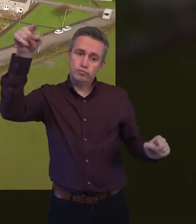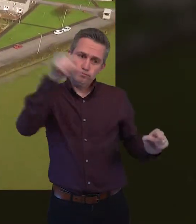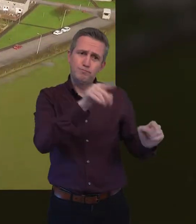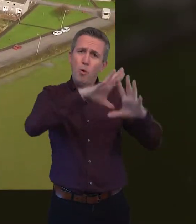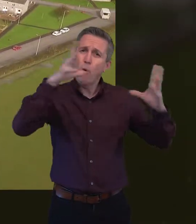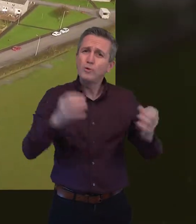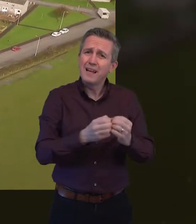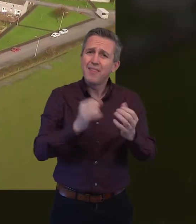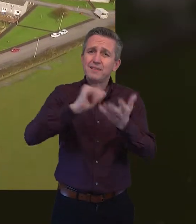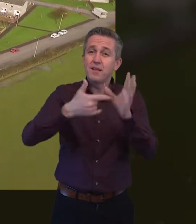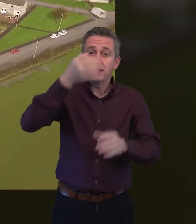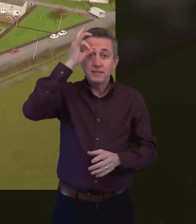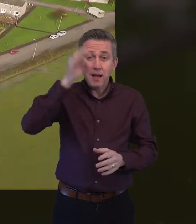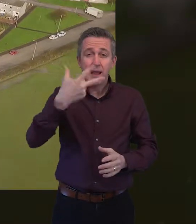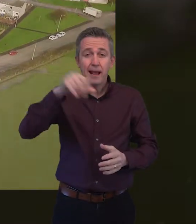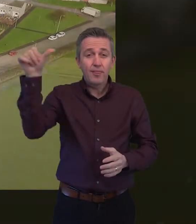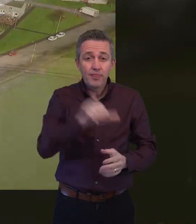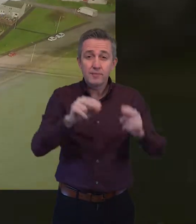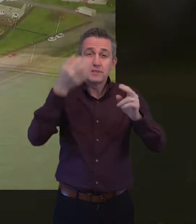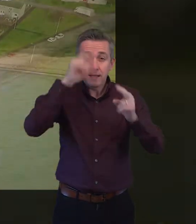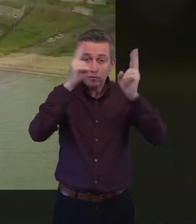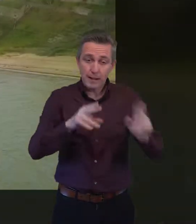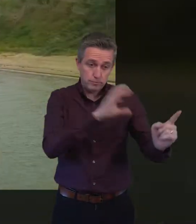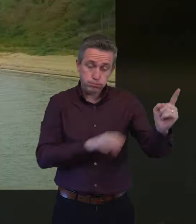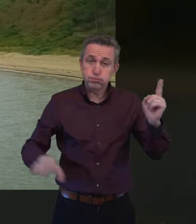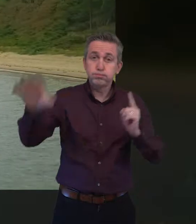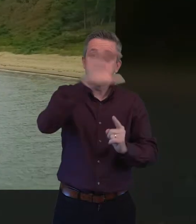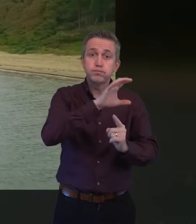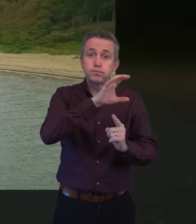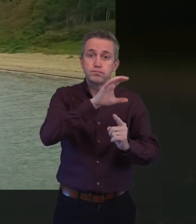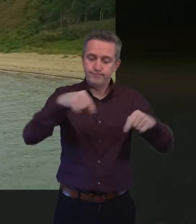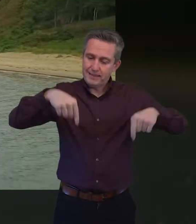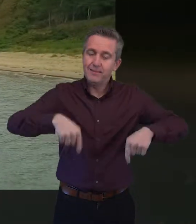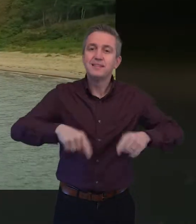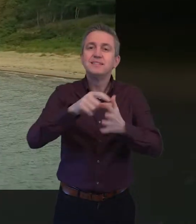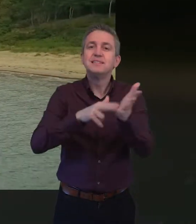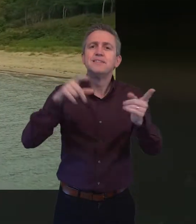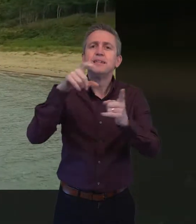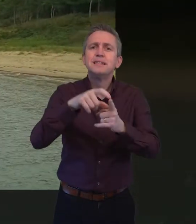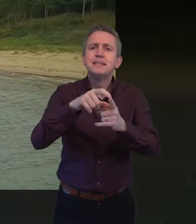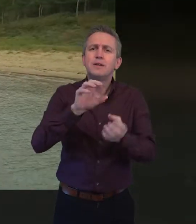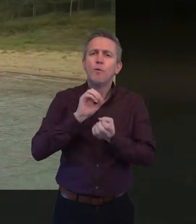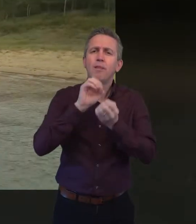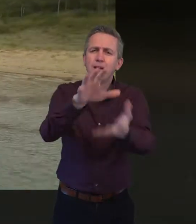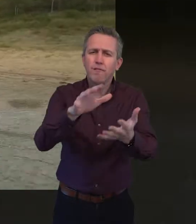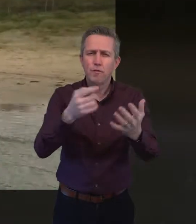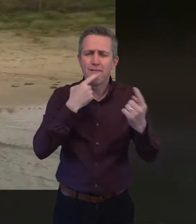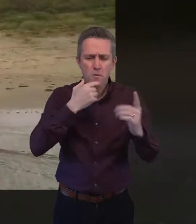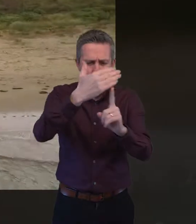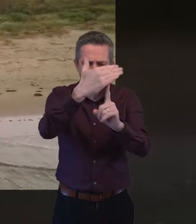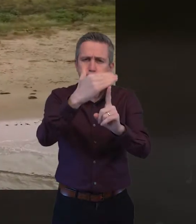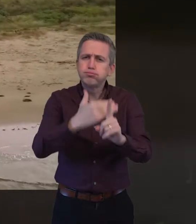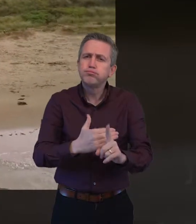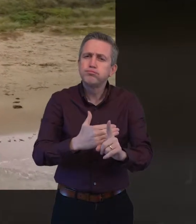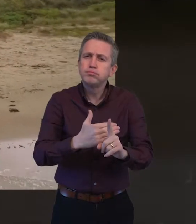over 8,000 properties. This DVD will give you all the information you need